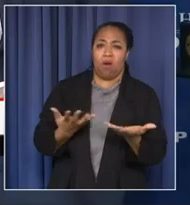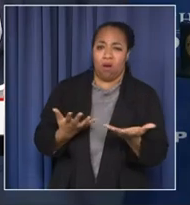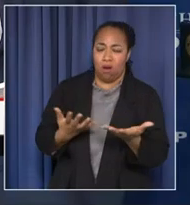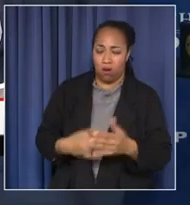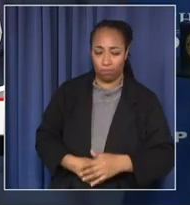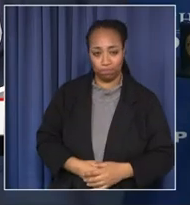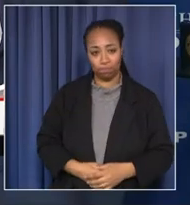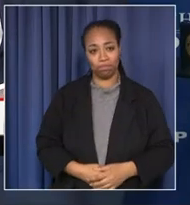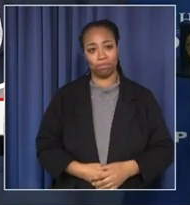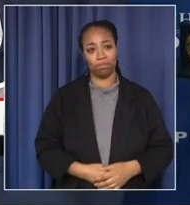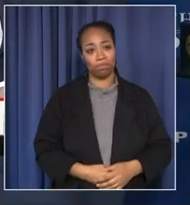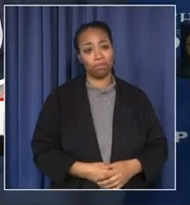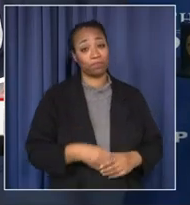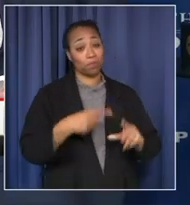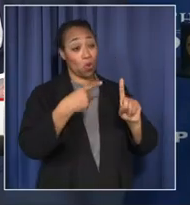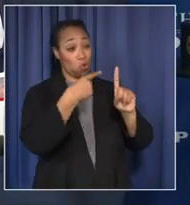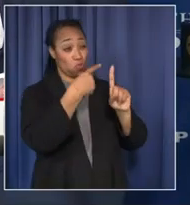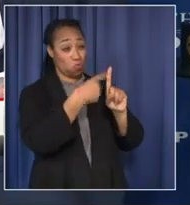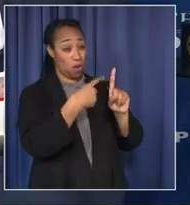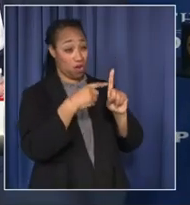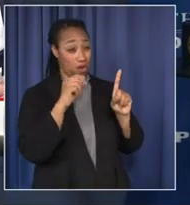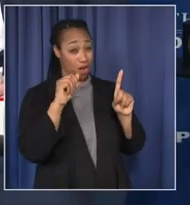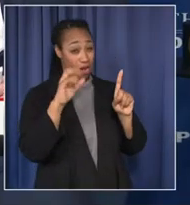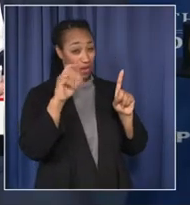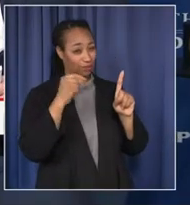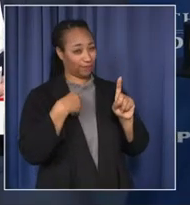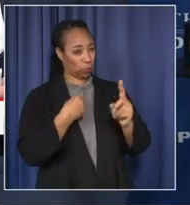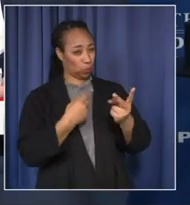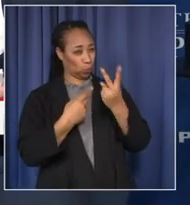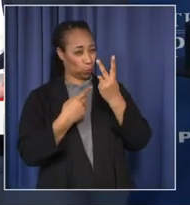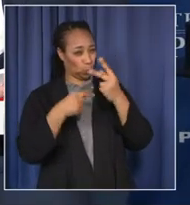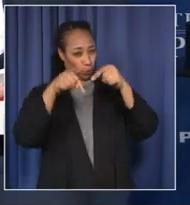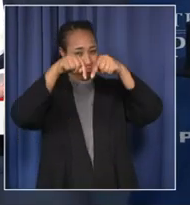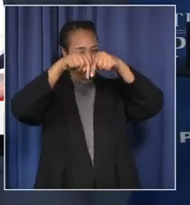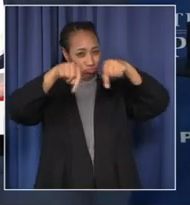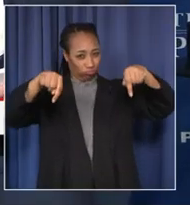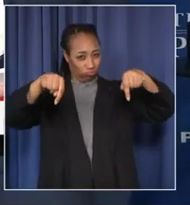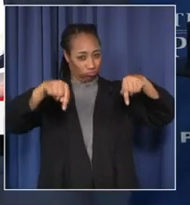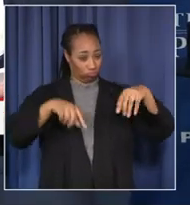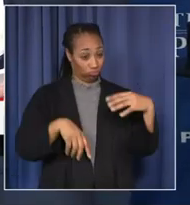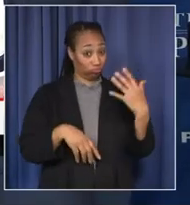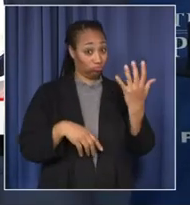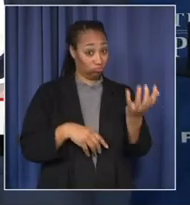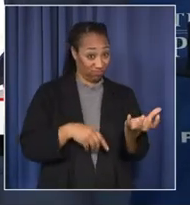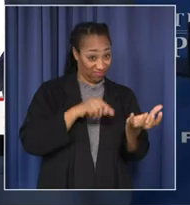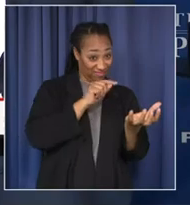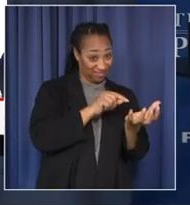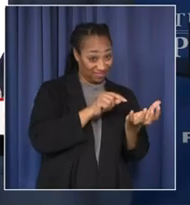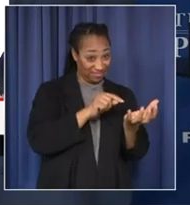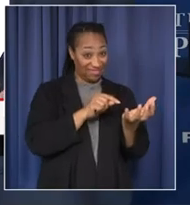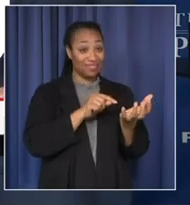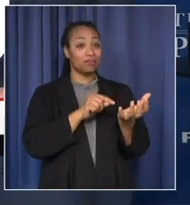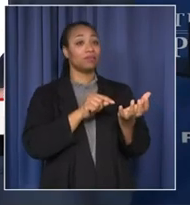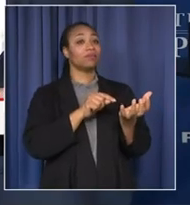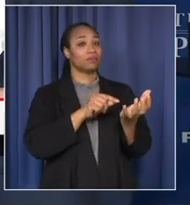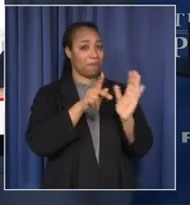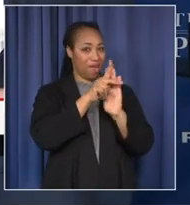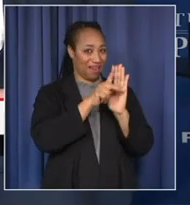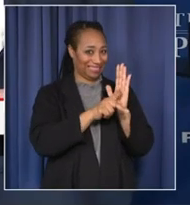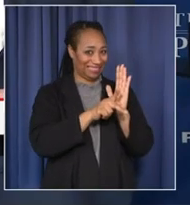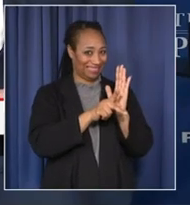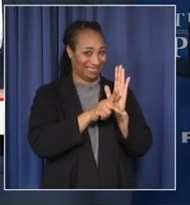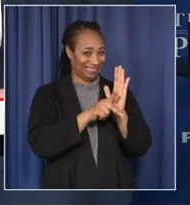first bucket is kind of rebalancing what I call our policy environment, similar to what I said about public